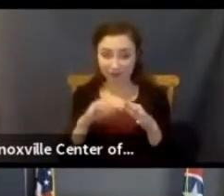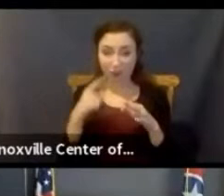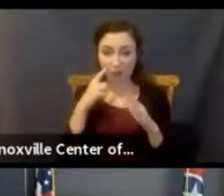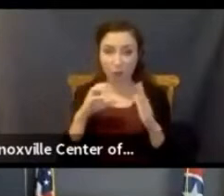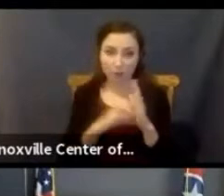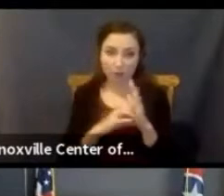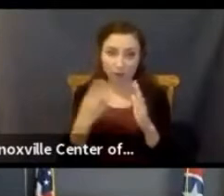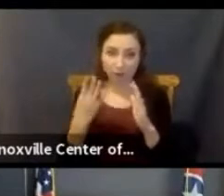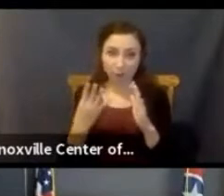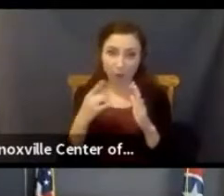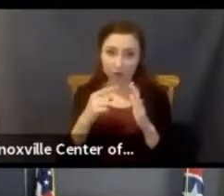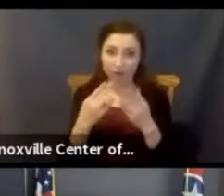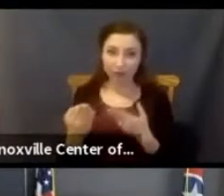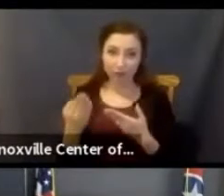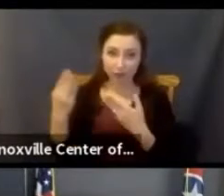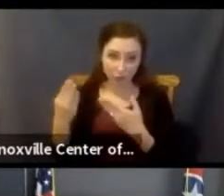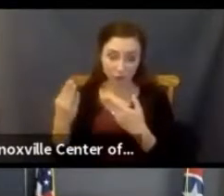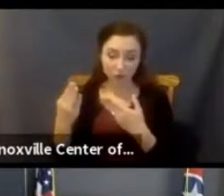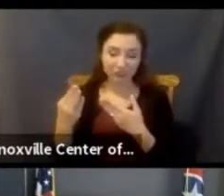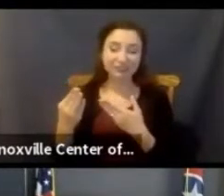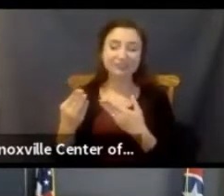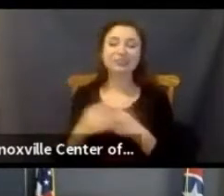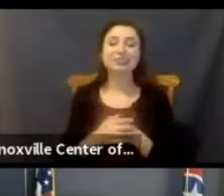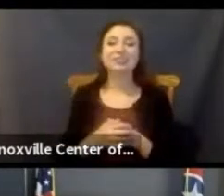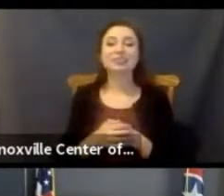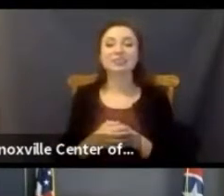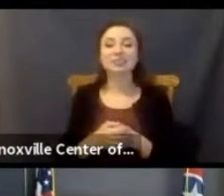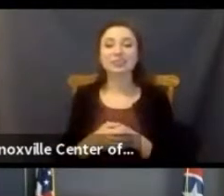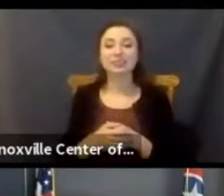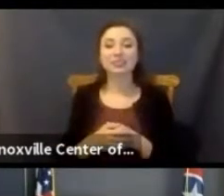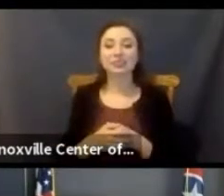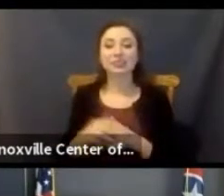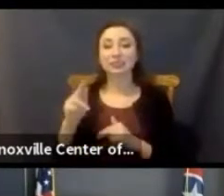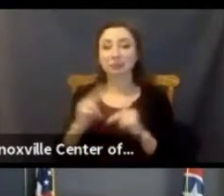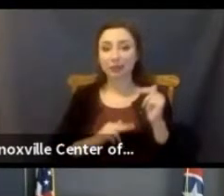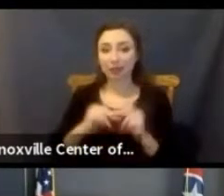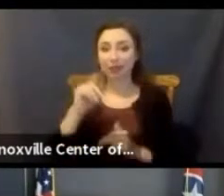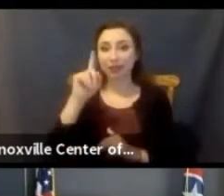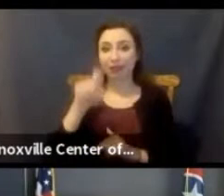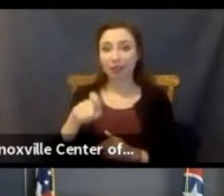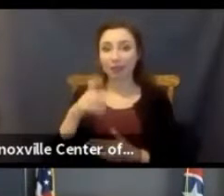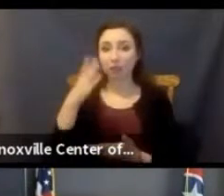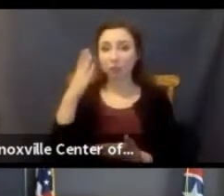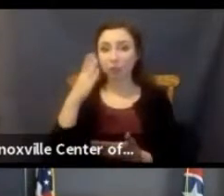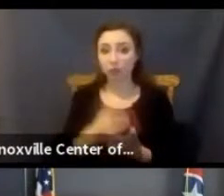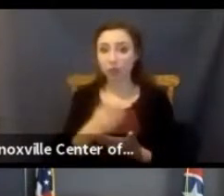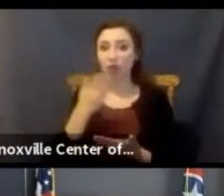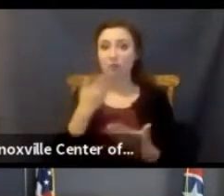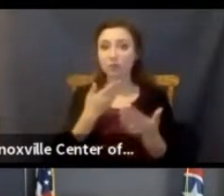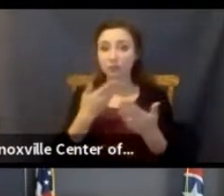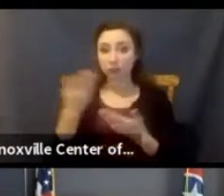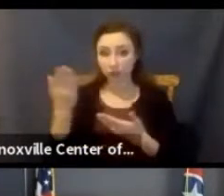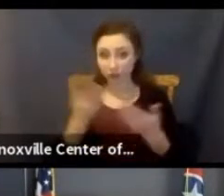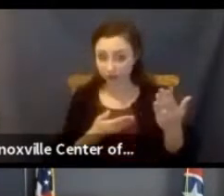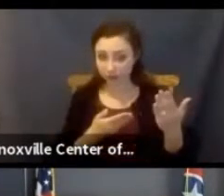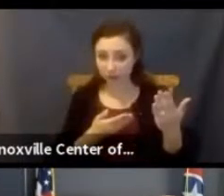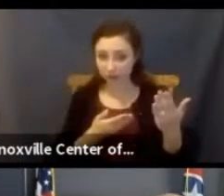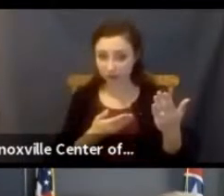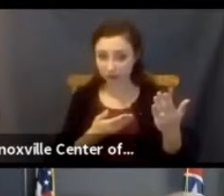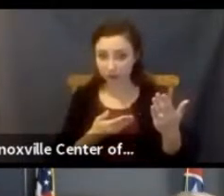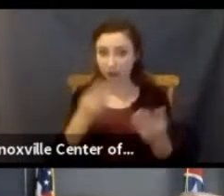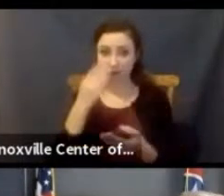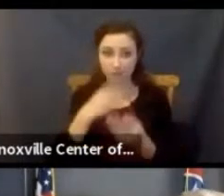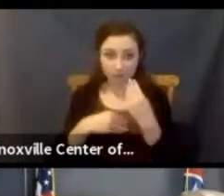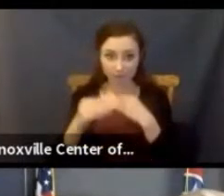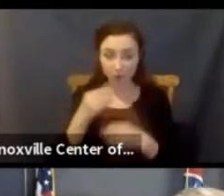4 of this resolution reads, the entities would have to stop serving food